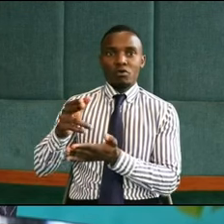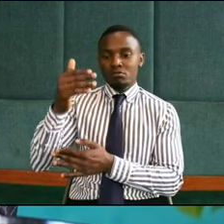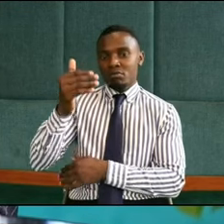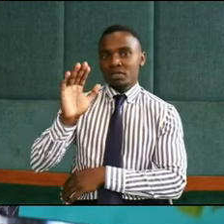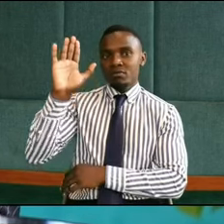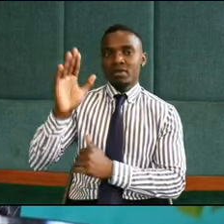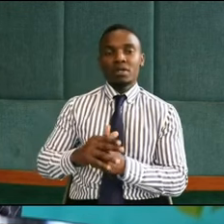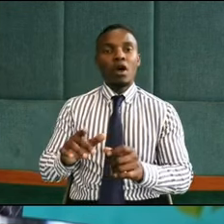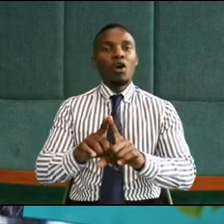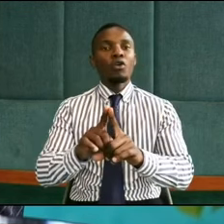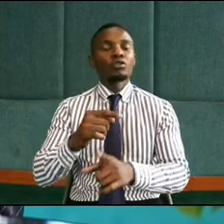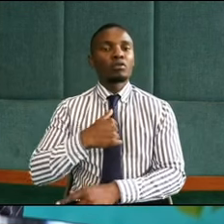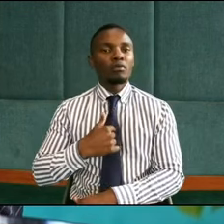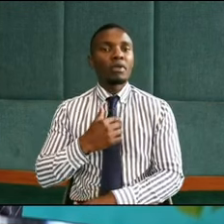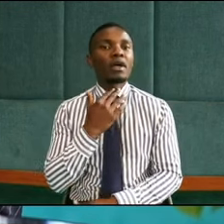And I want to